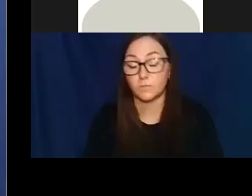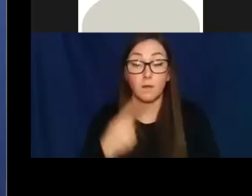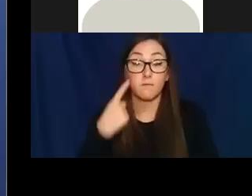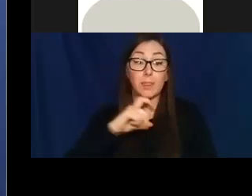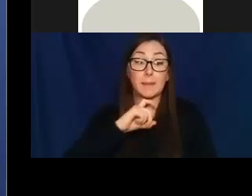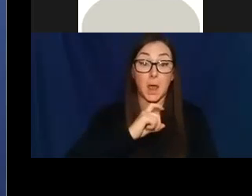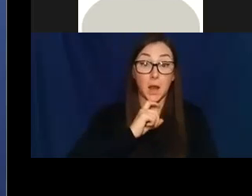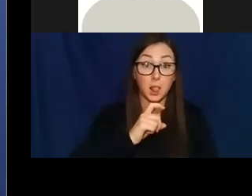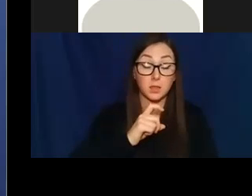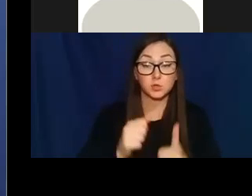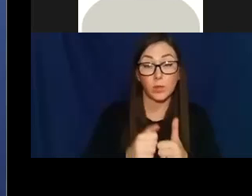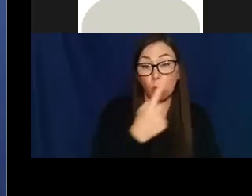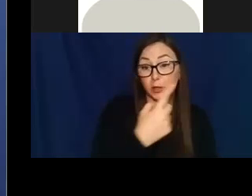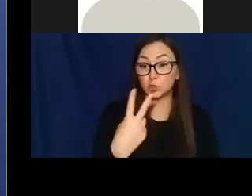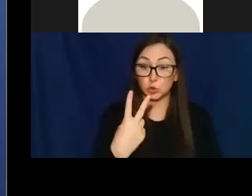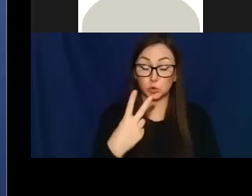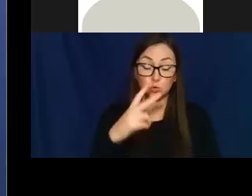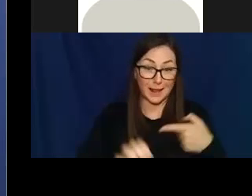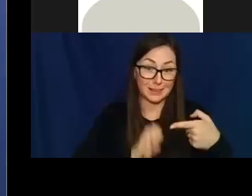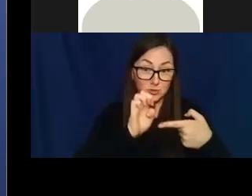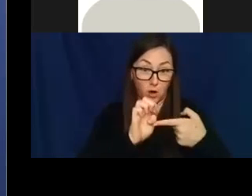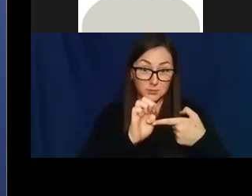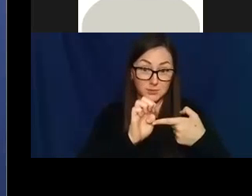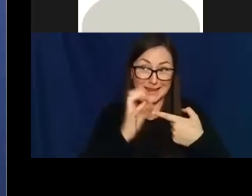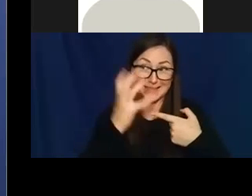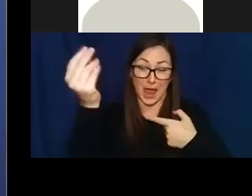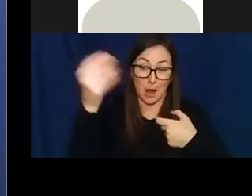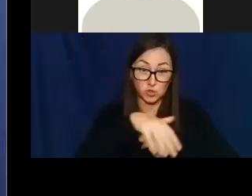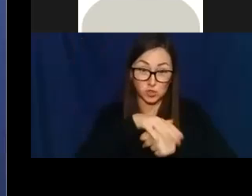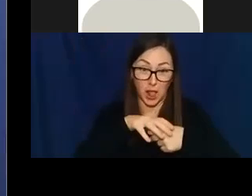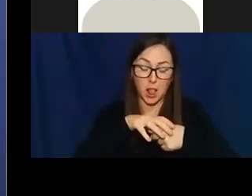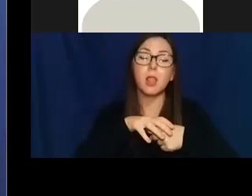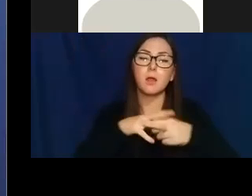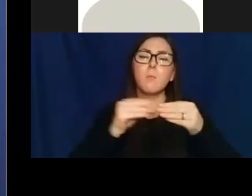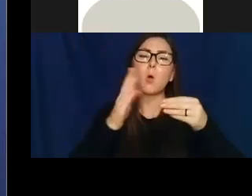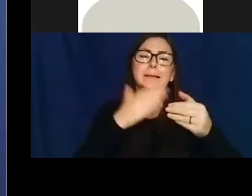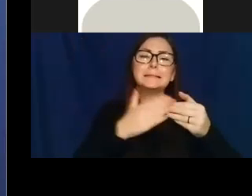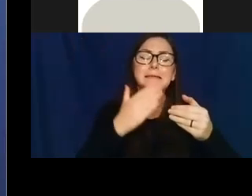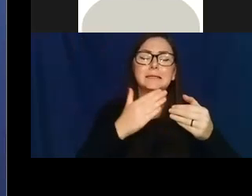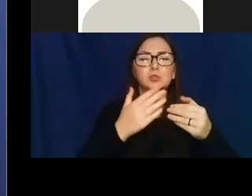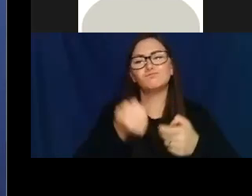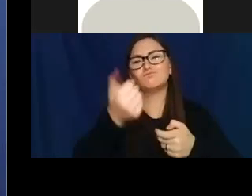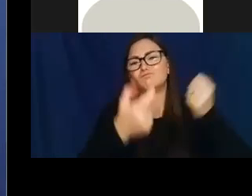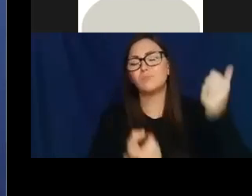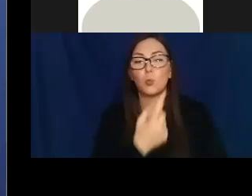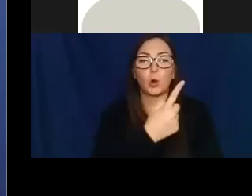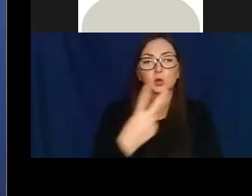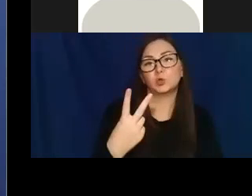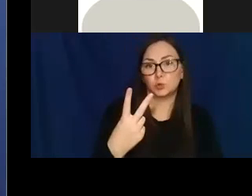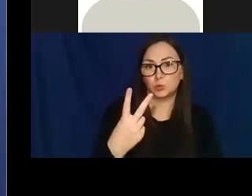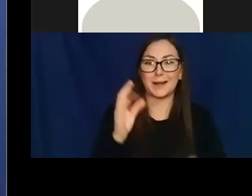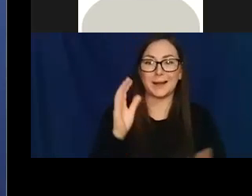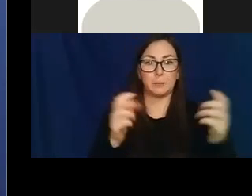valence shell. And it's much easier to just lose those 1 or 2 electrons than to pick up 6 or 7